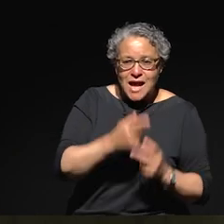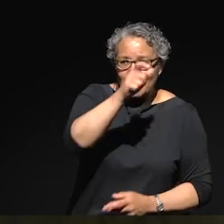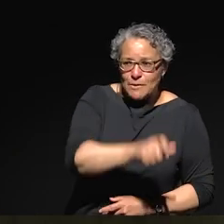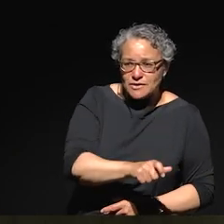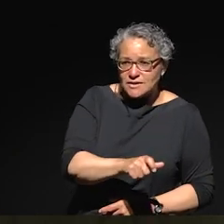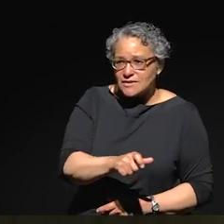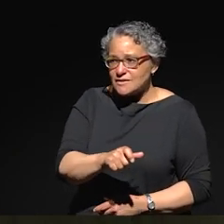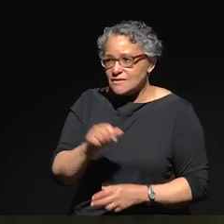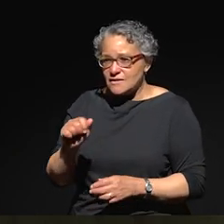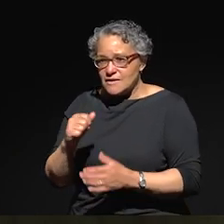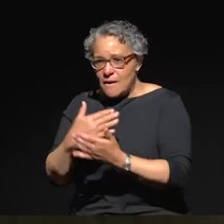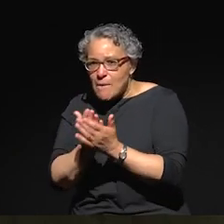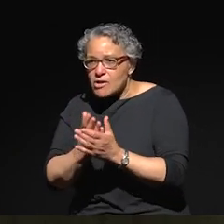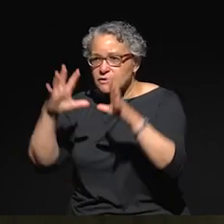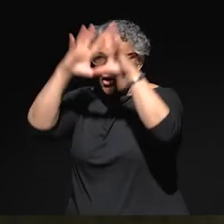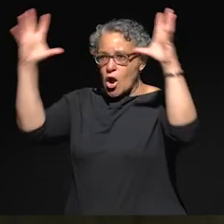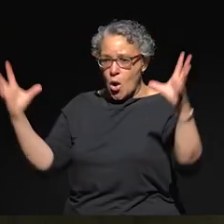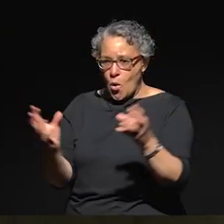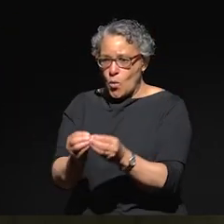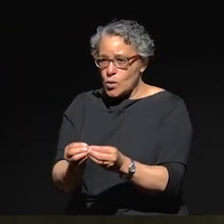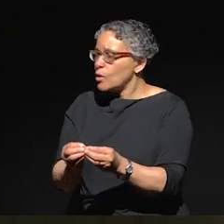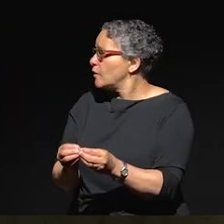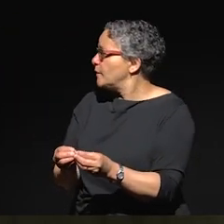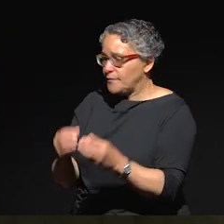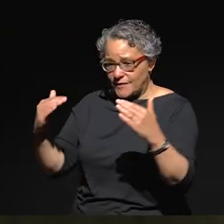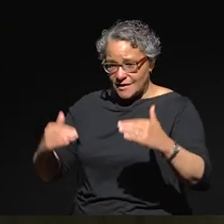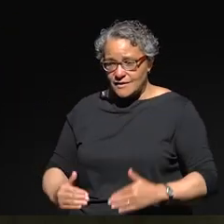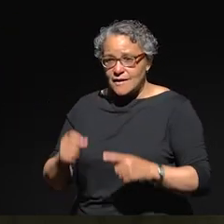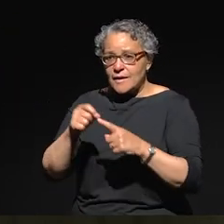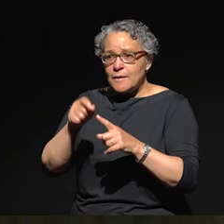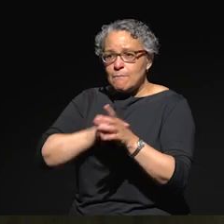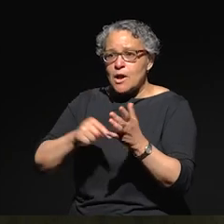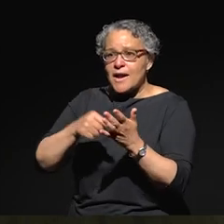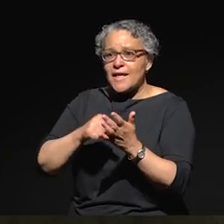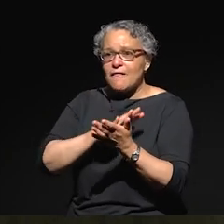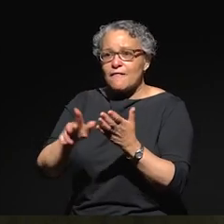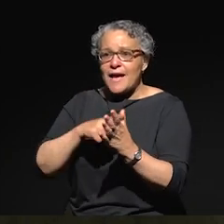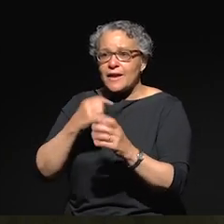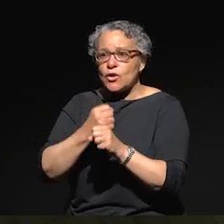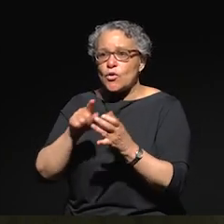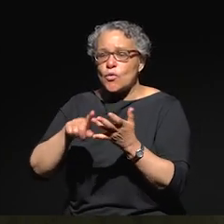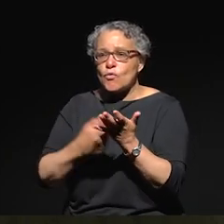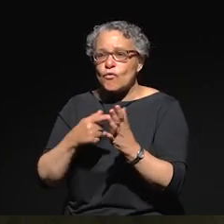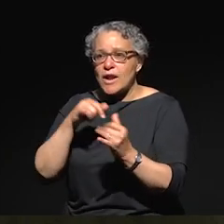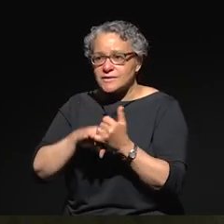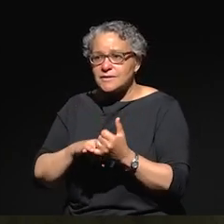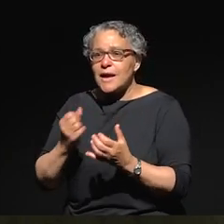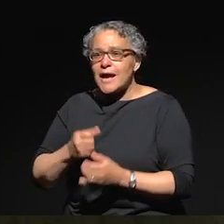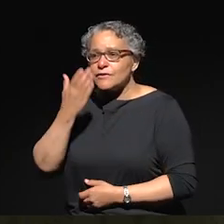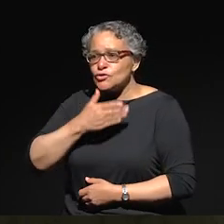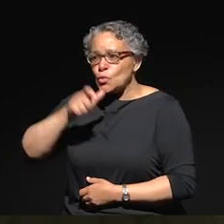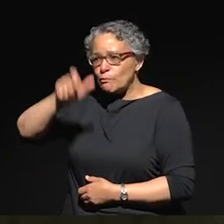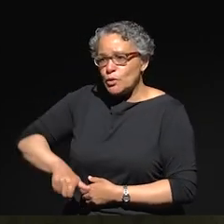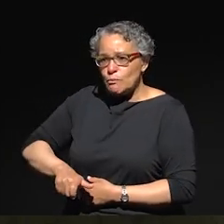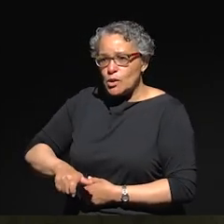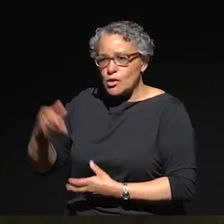of a whole. Down here we have Pythagoras, and there's a blackboard one of the students holds up, which maps the